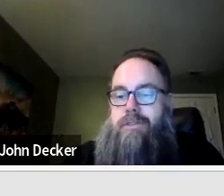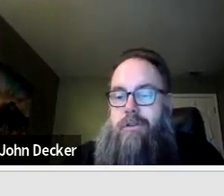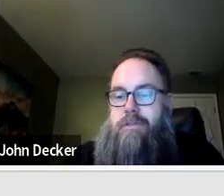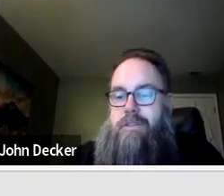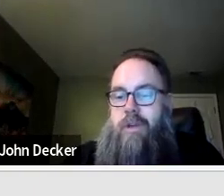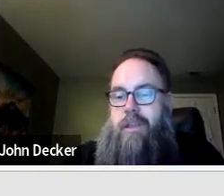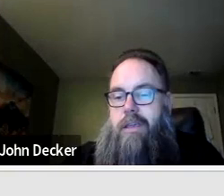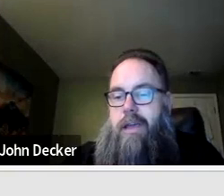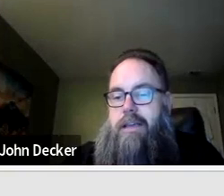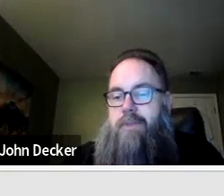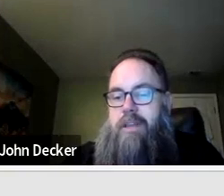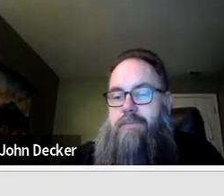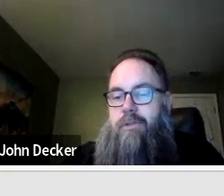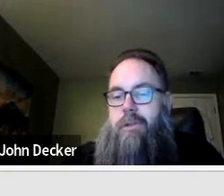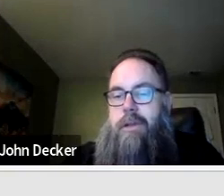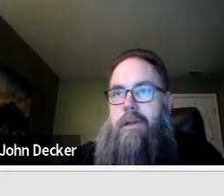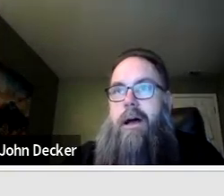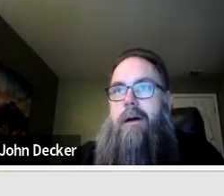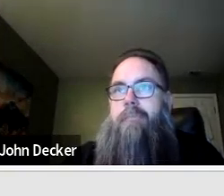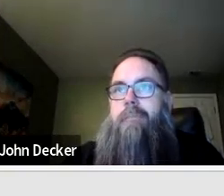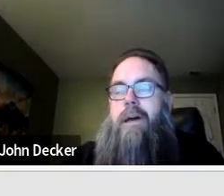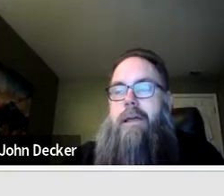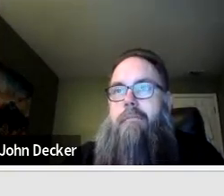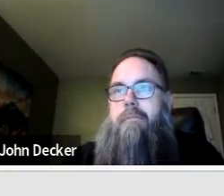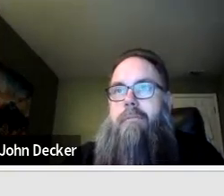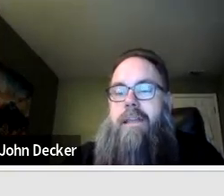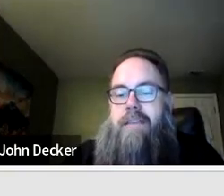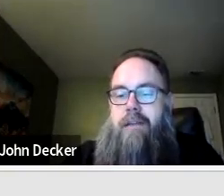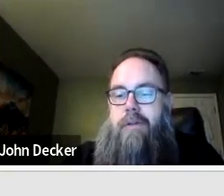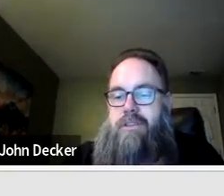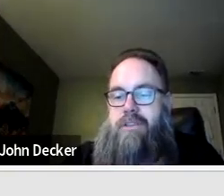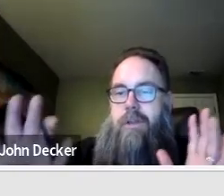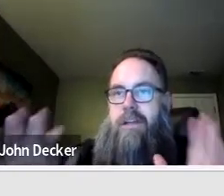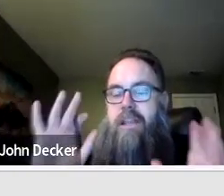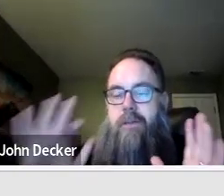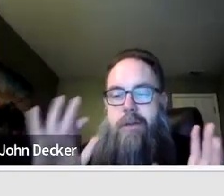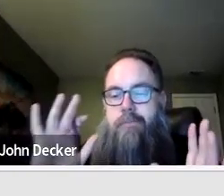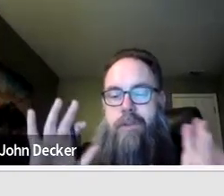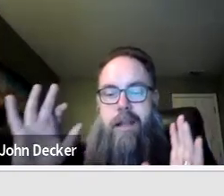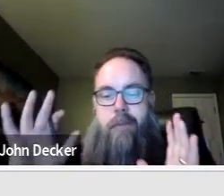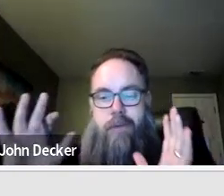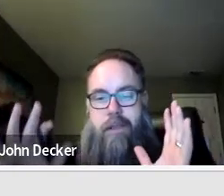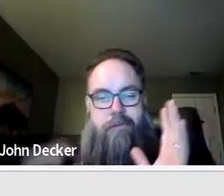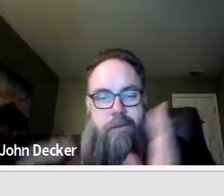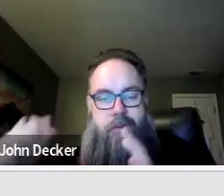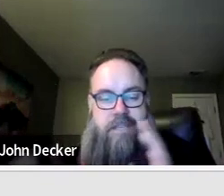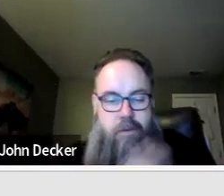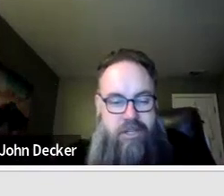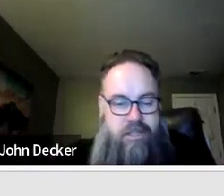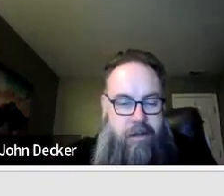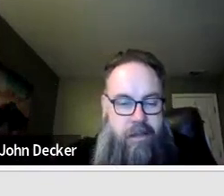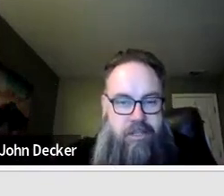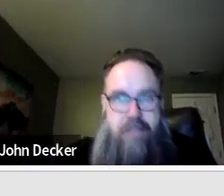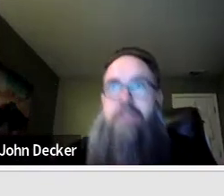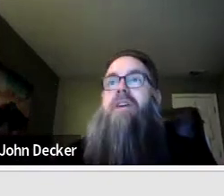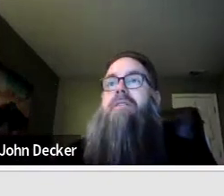new service codes as quickly as possible. But that's kind of, so I just kind of wanted to bring that up. And then if folks had